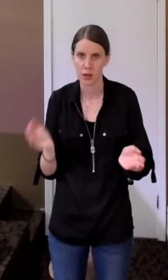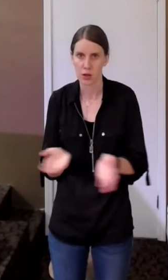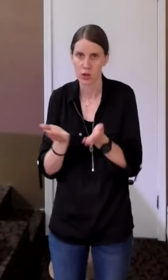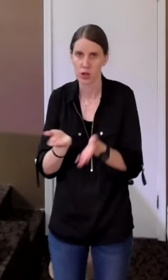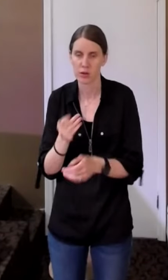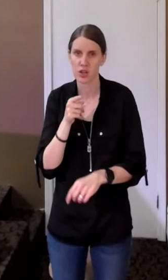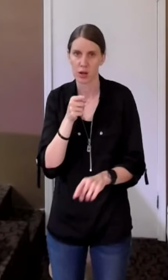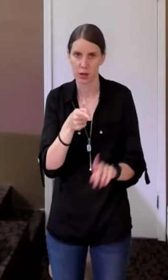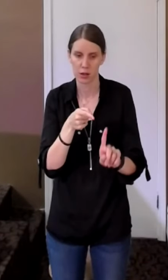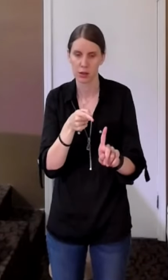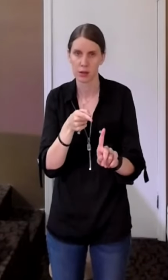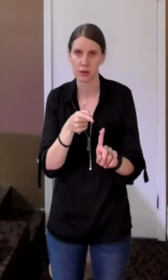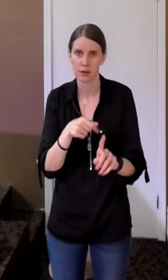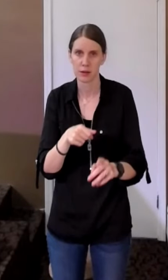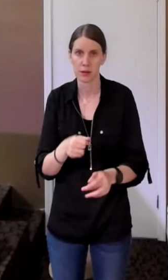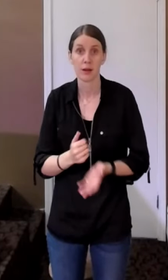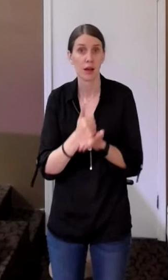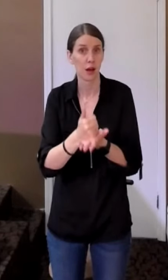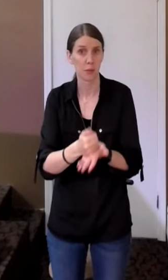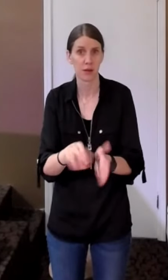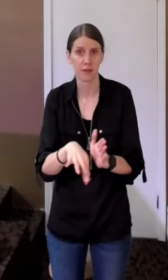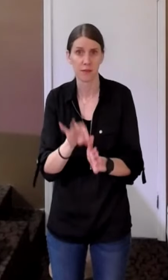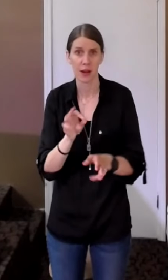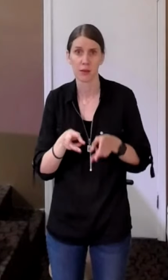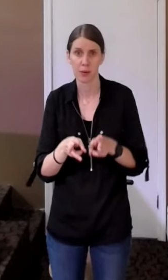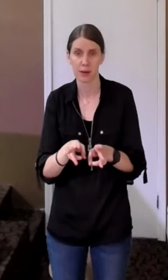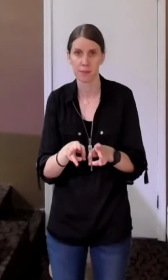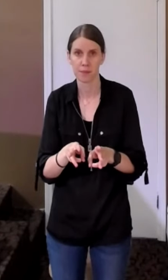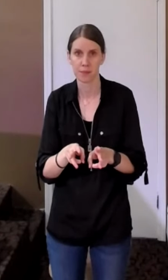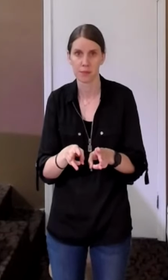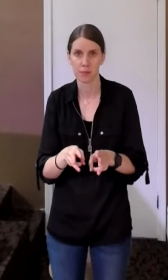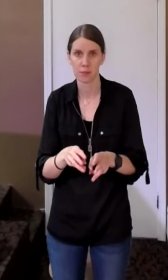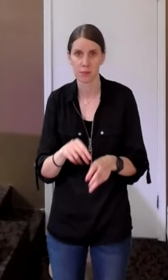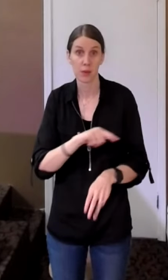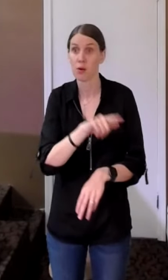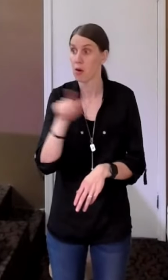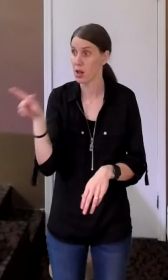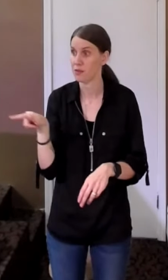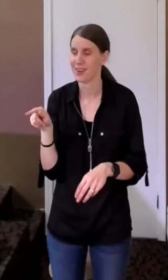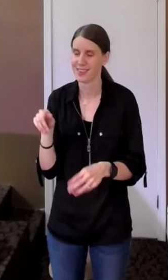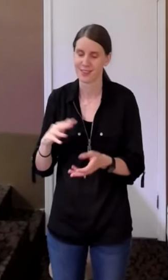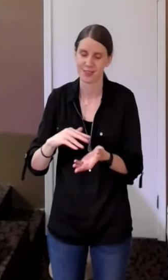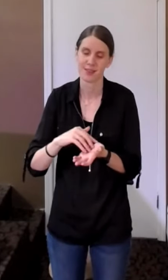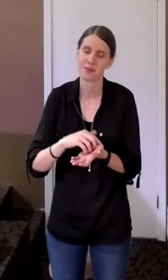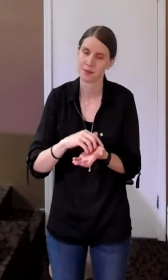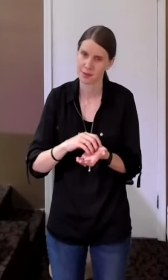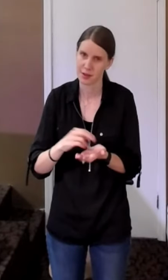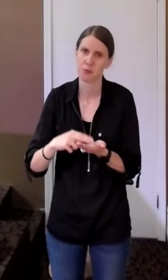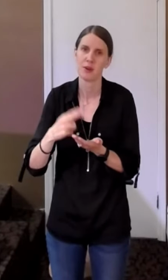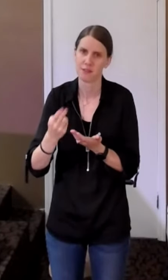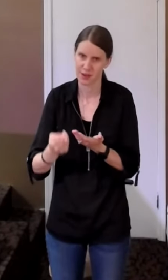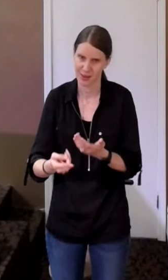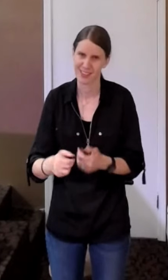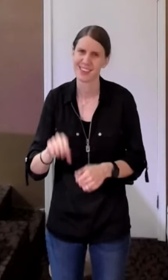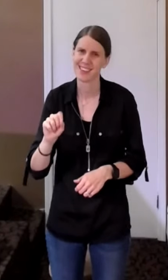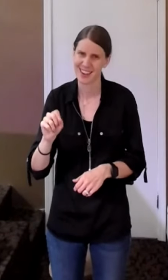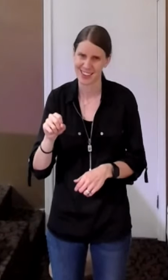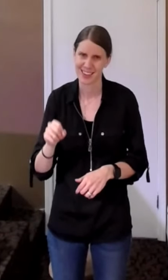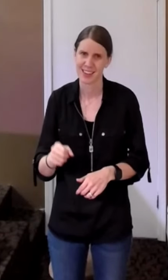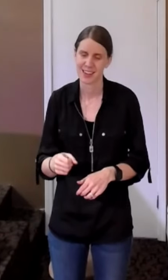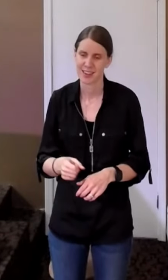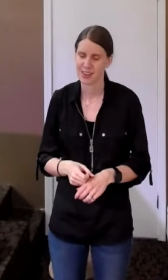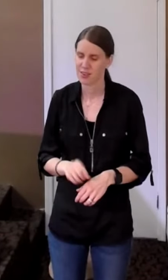Encouraging her, helping her find that way. Now, each of us falls short. There's always